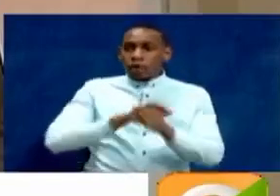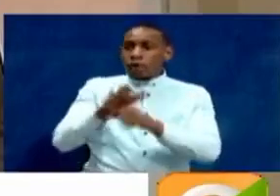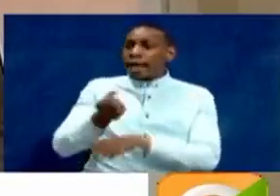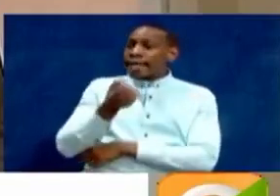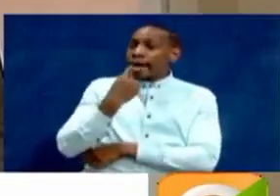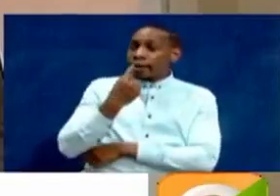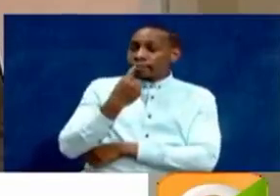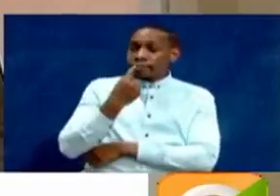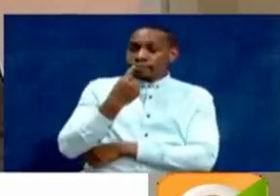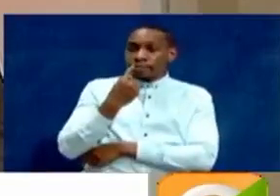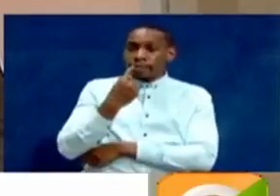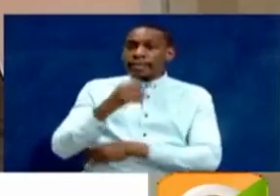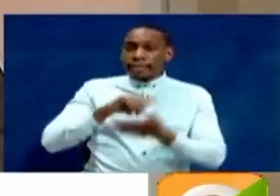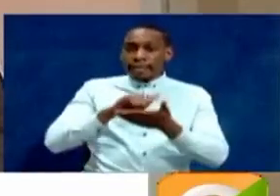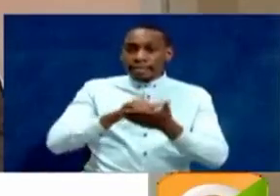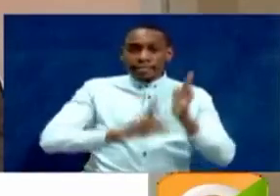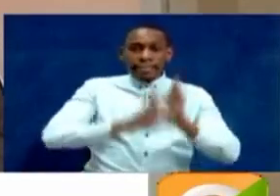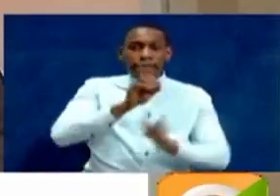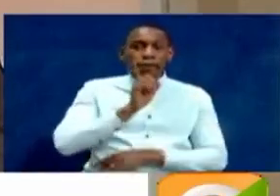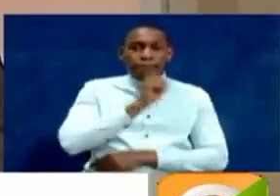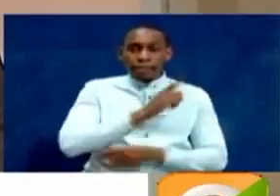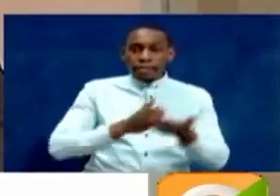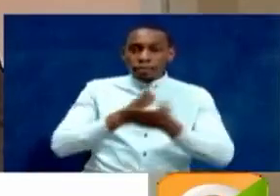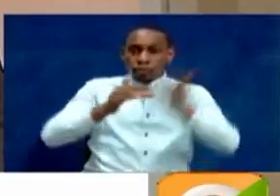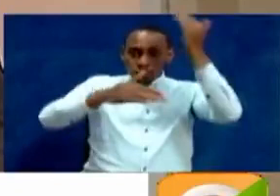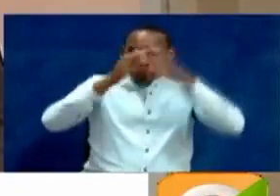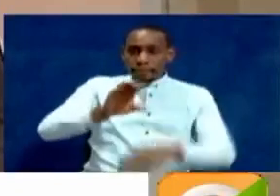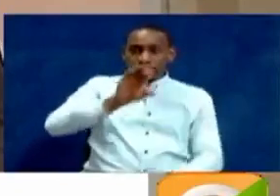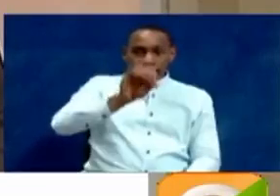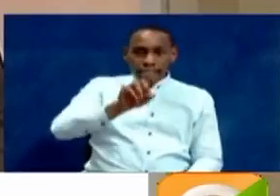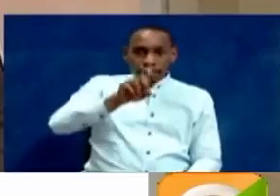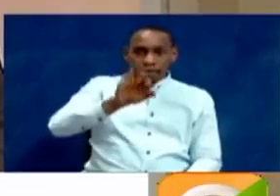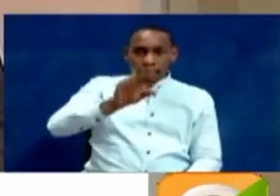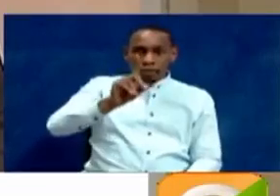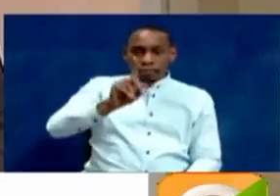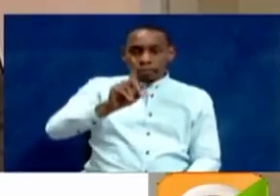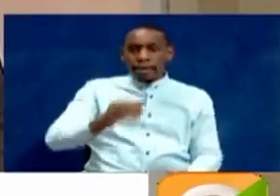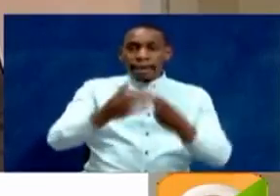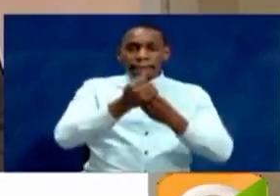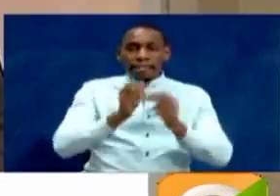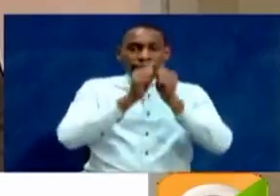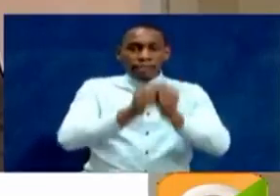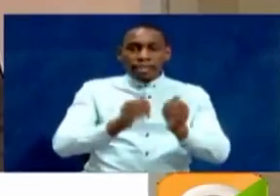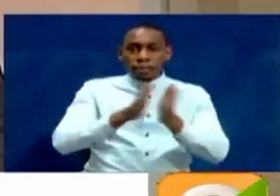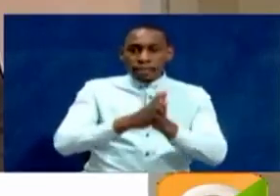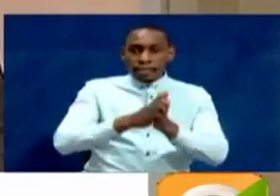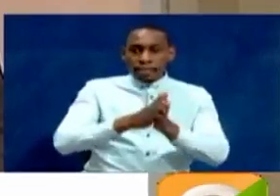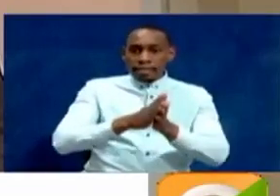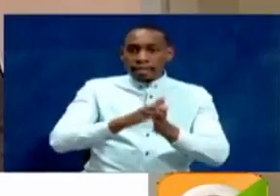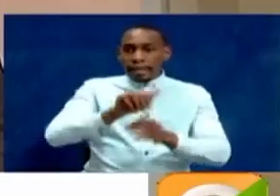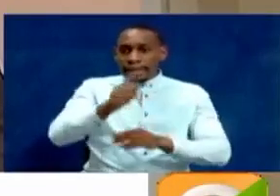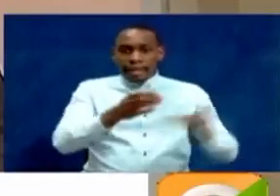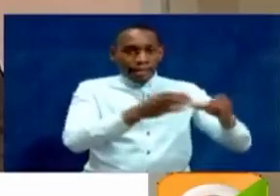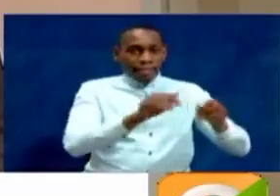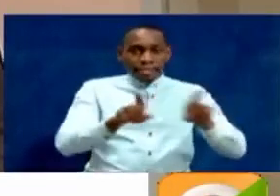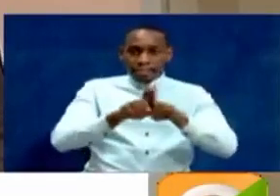Chadox-1 nCoV-19 vaccine has been developed by the University of Oxford in partnership with AstraZeneca and